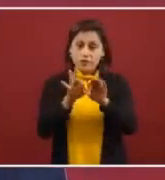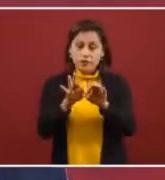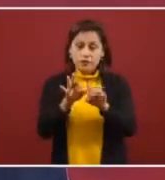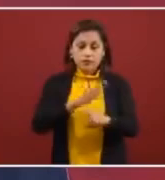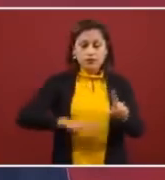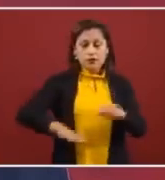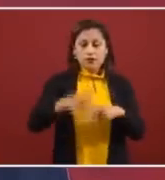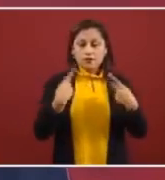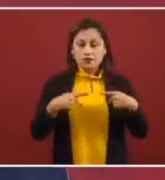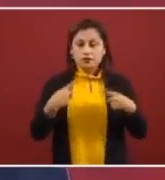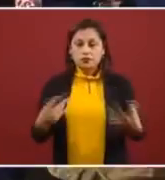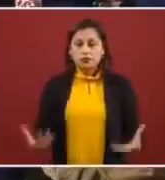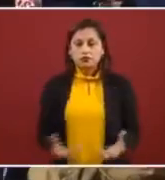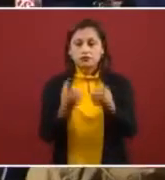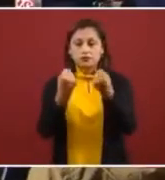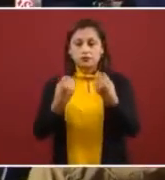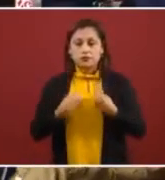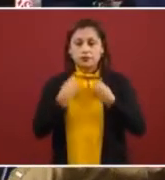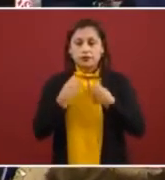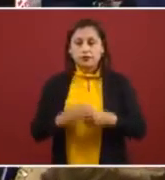life of people.